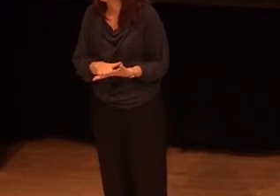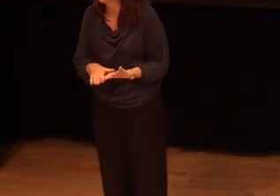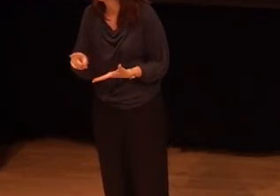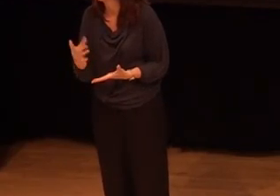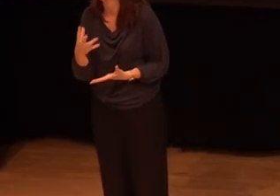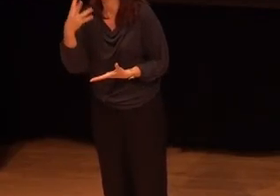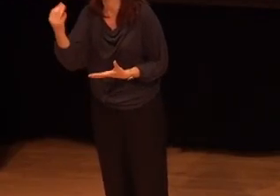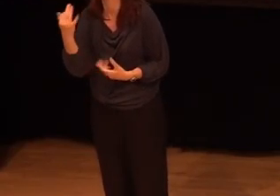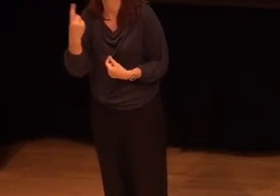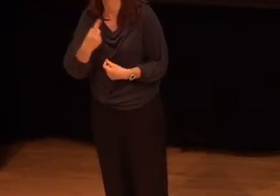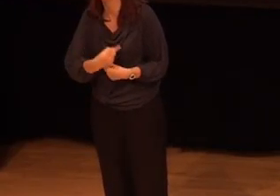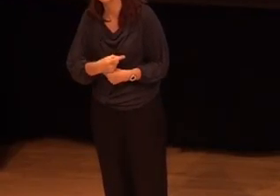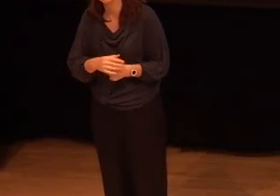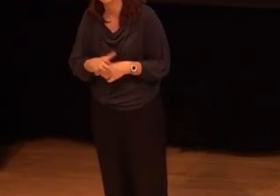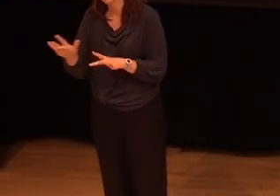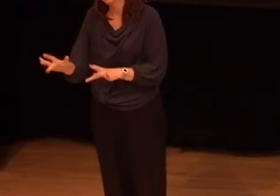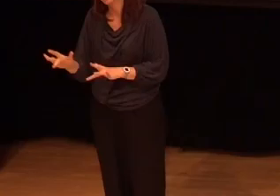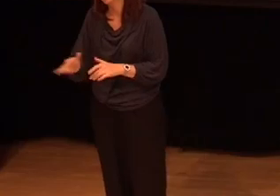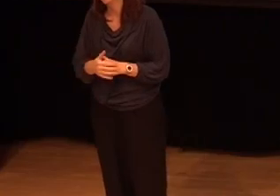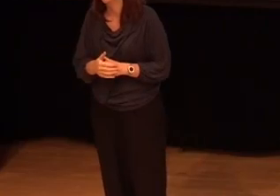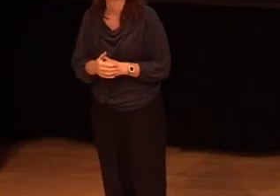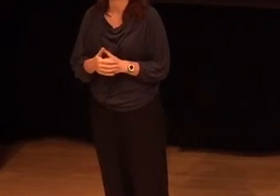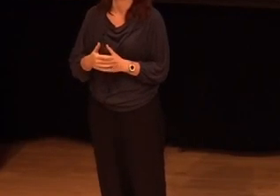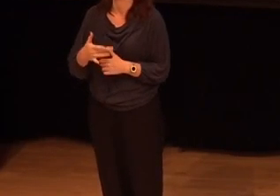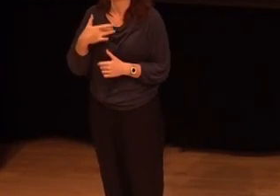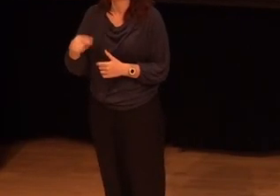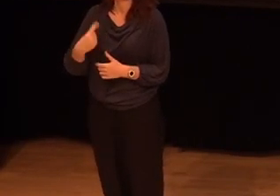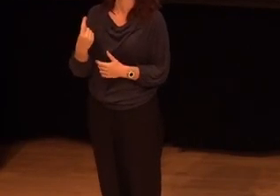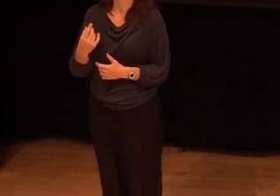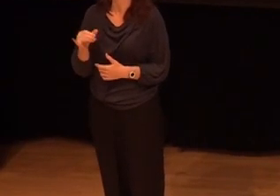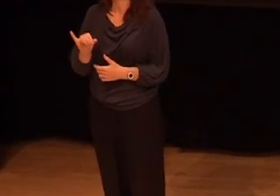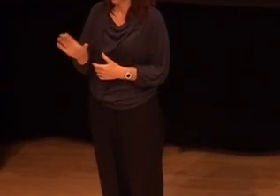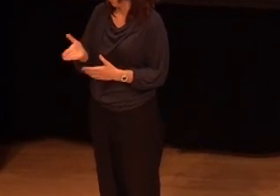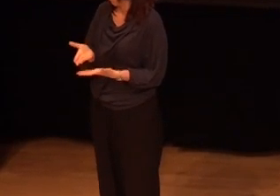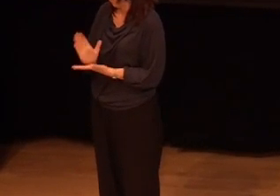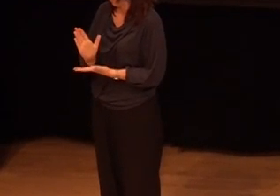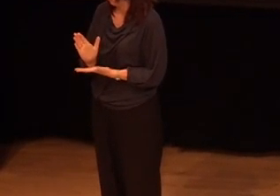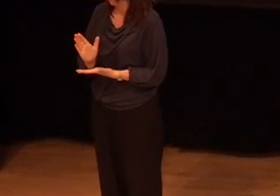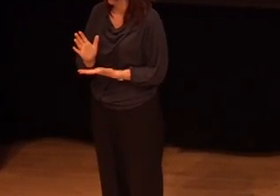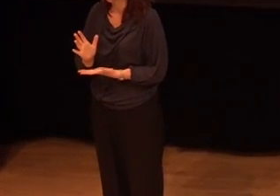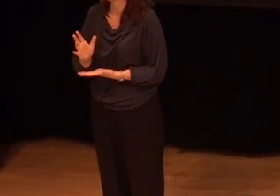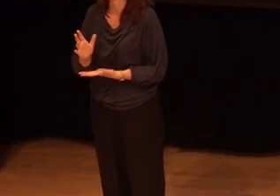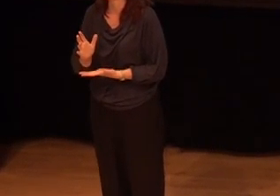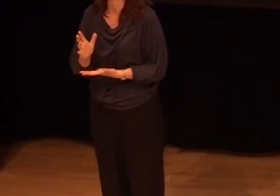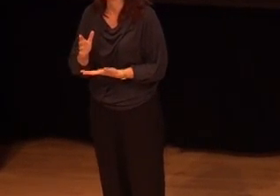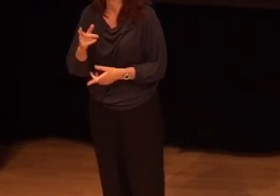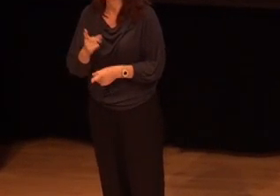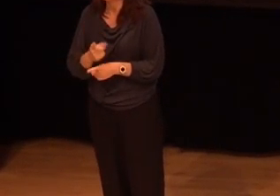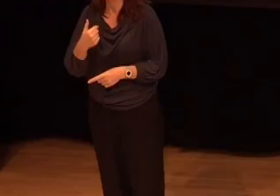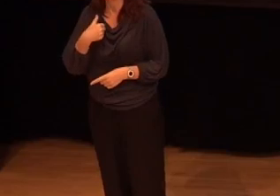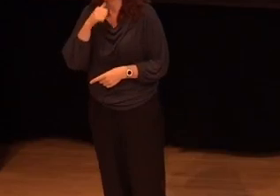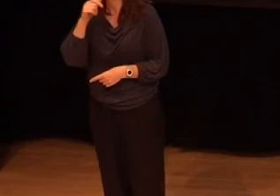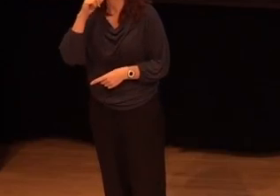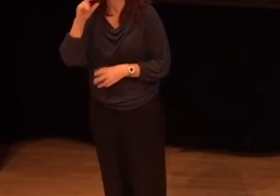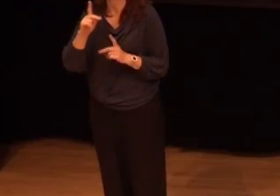out today." That's what I was getting. They don't. As if your rights as citizen aren't on the line too. A movement. I don't